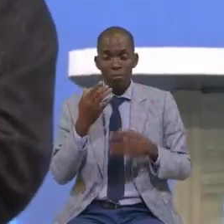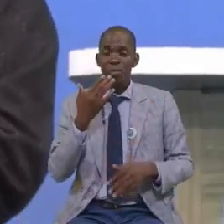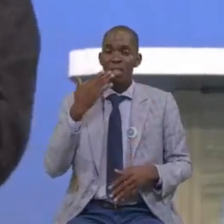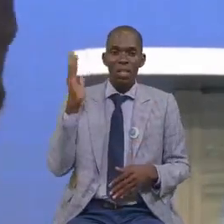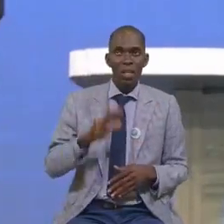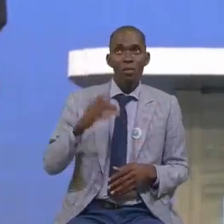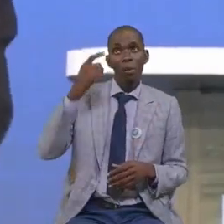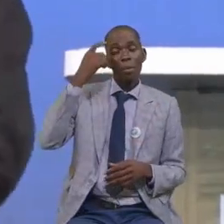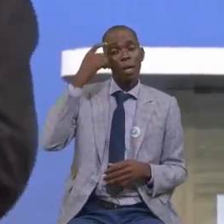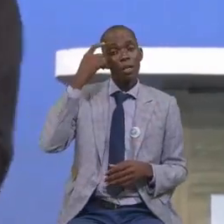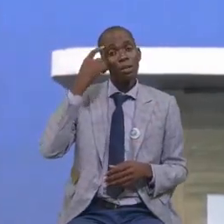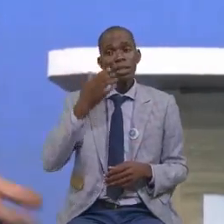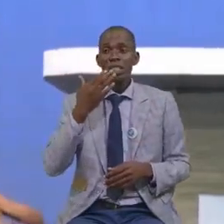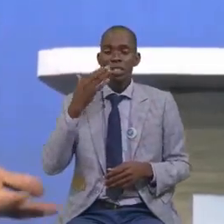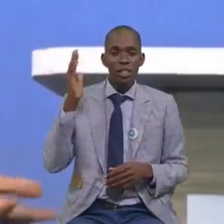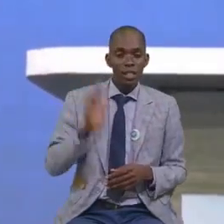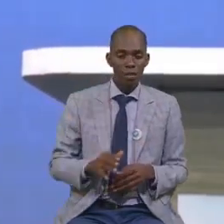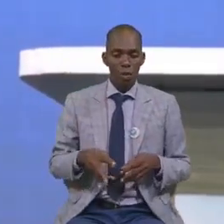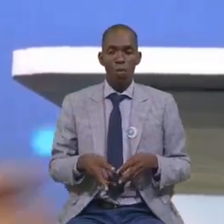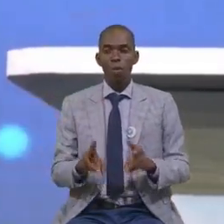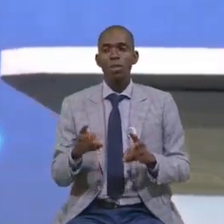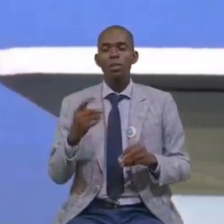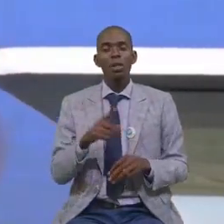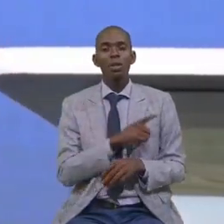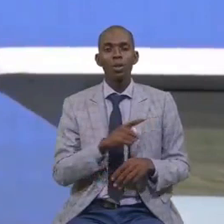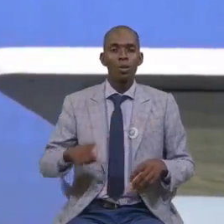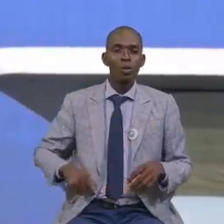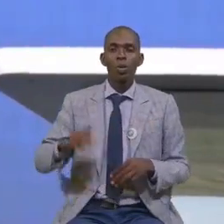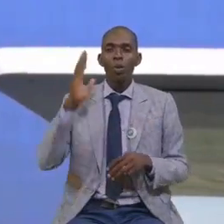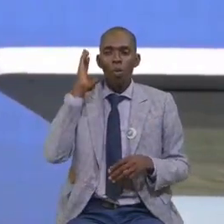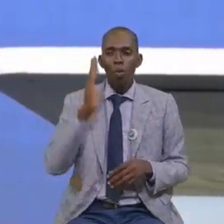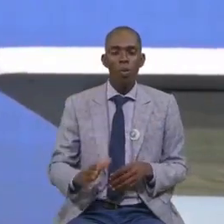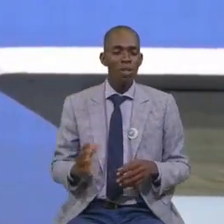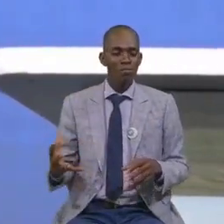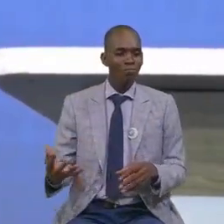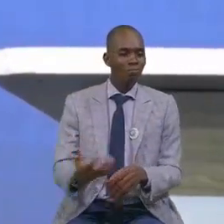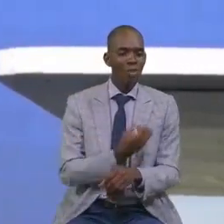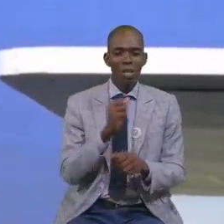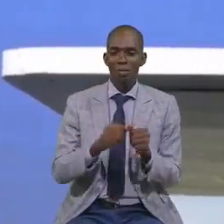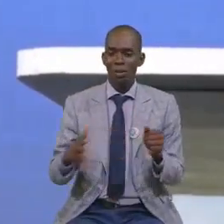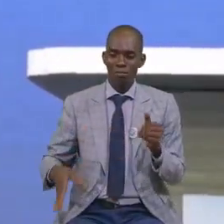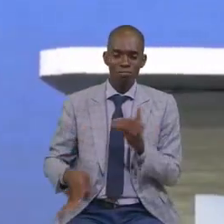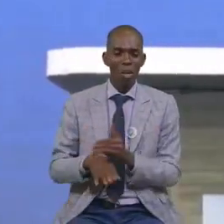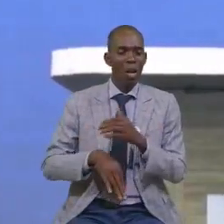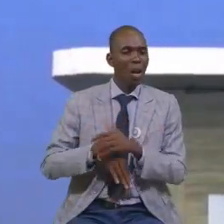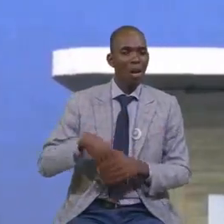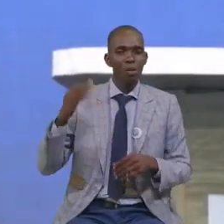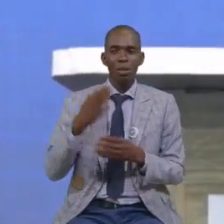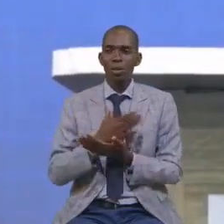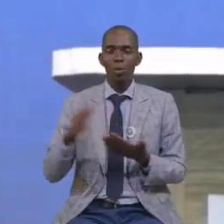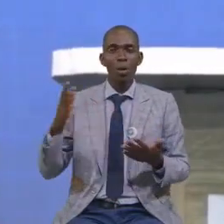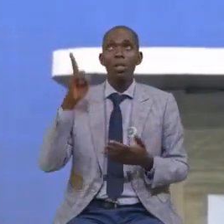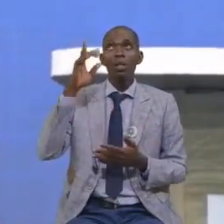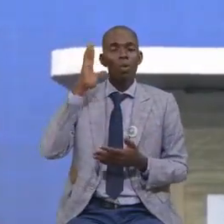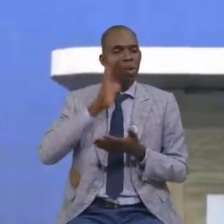mind, evil ways, the Lord will cast everything away. He will cleanse you.